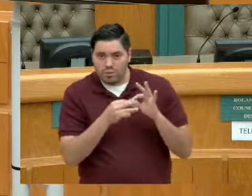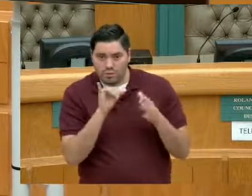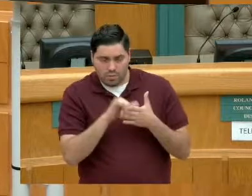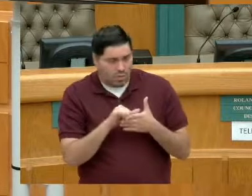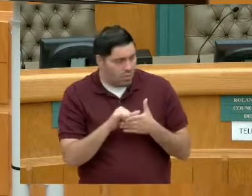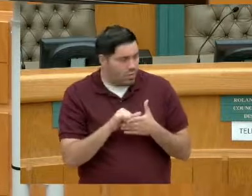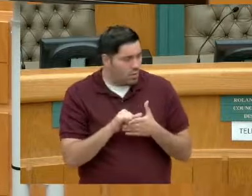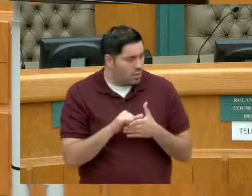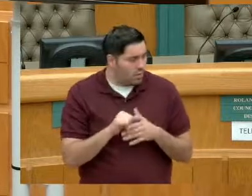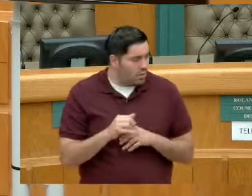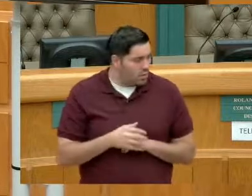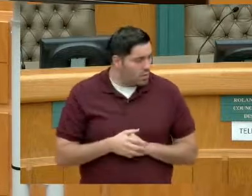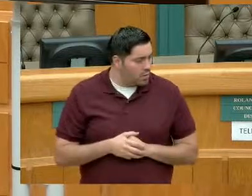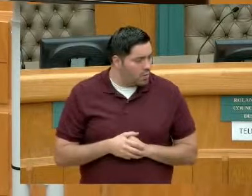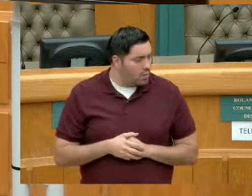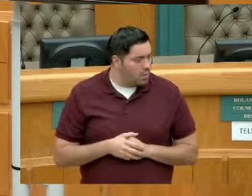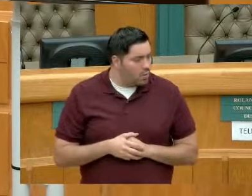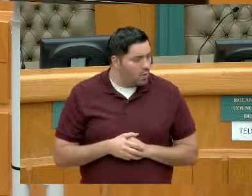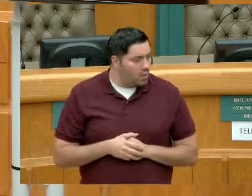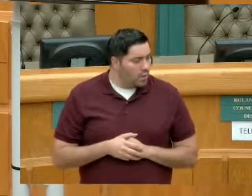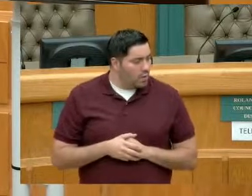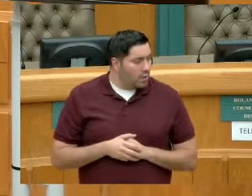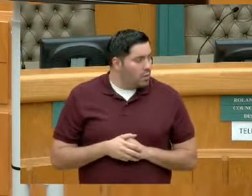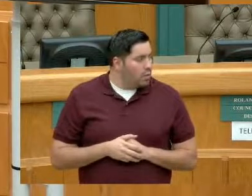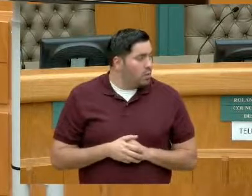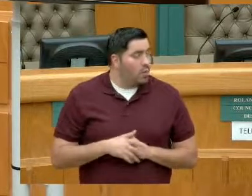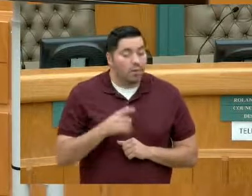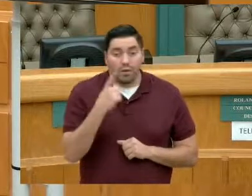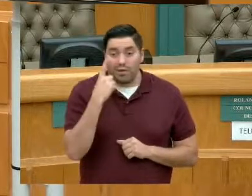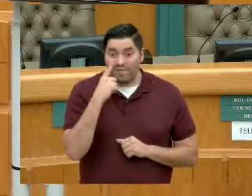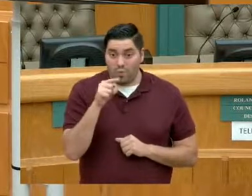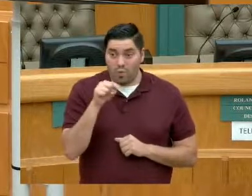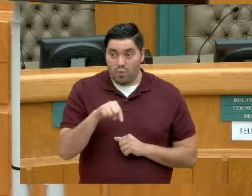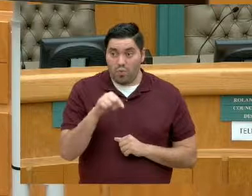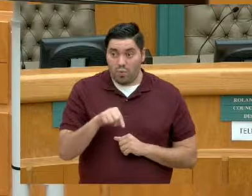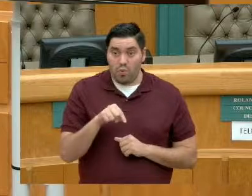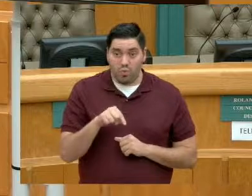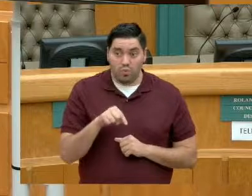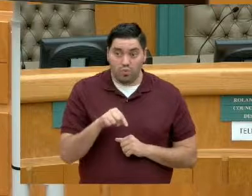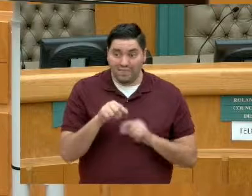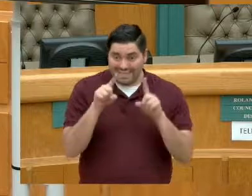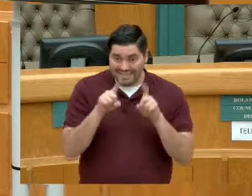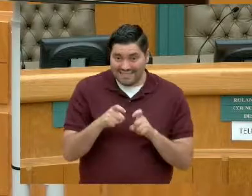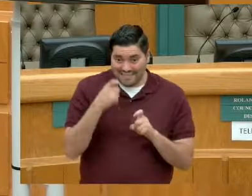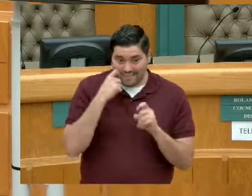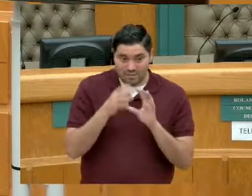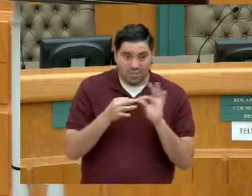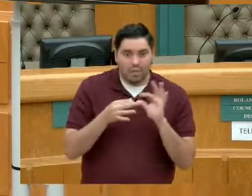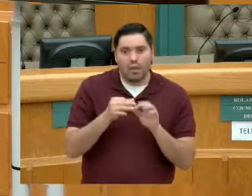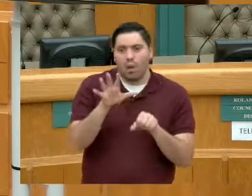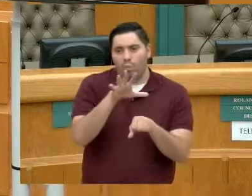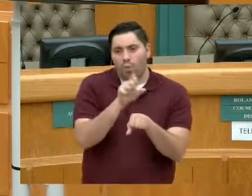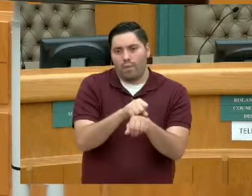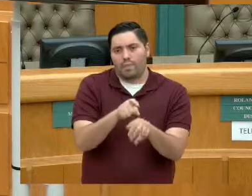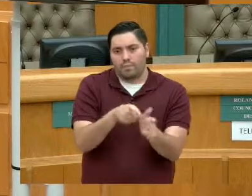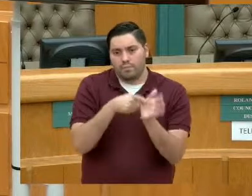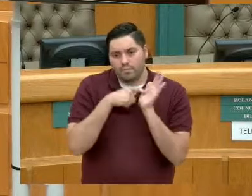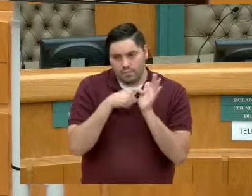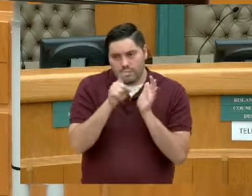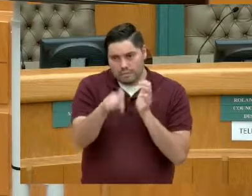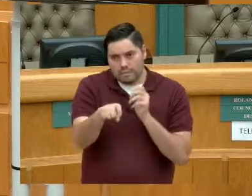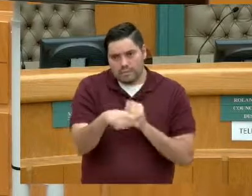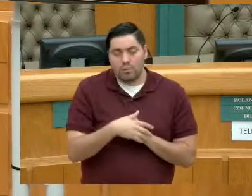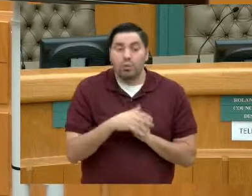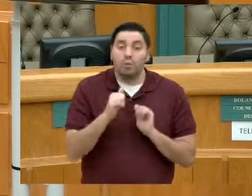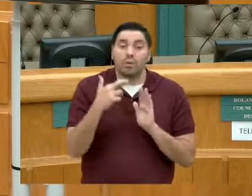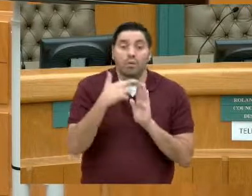well, okay, we already mentioned that, so tomorrow, next Tuesday, and that's it. For both of these tests that I